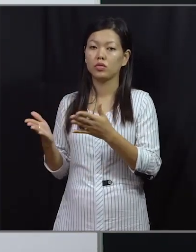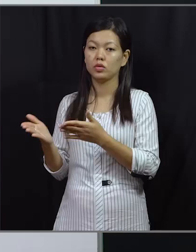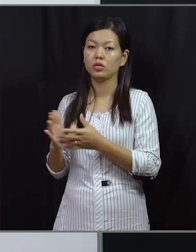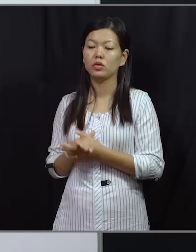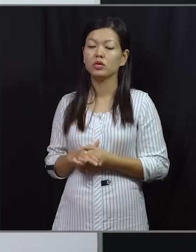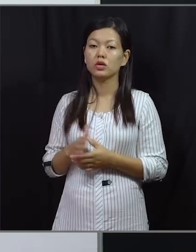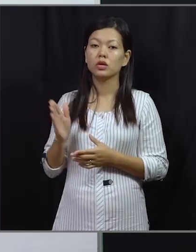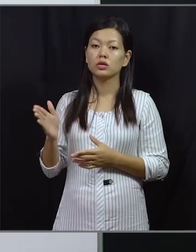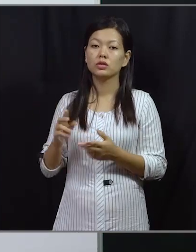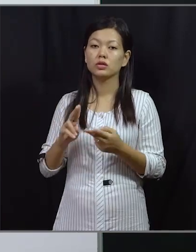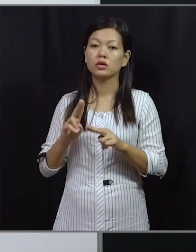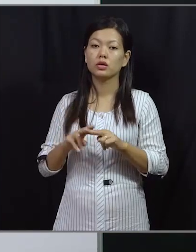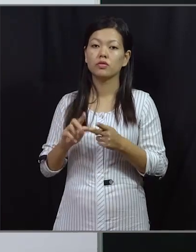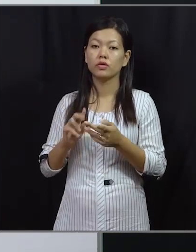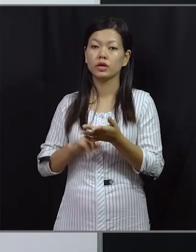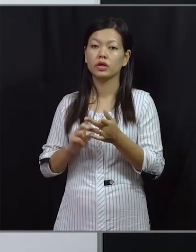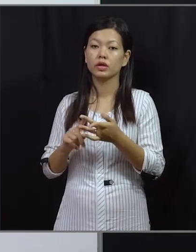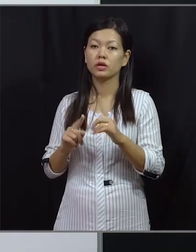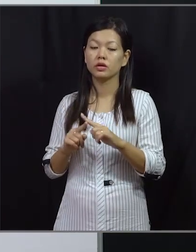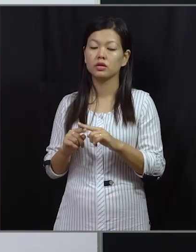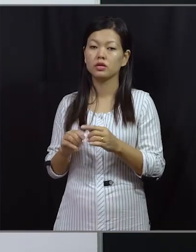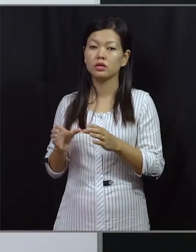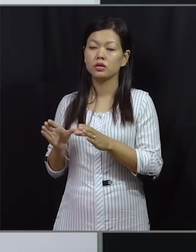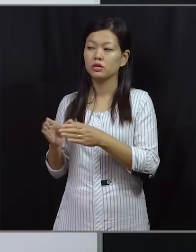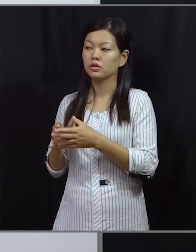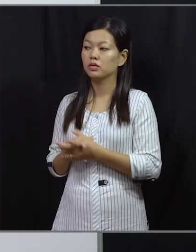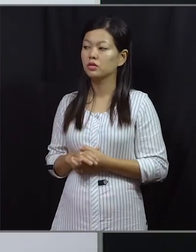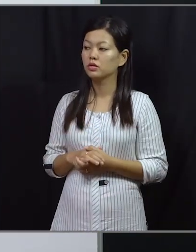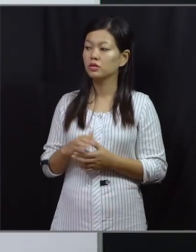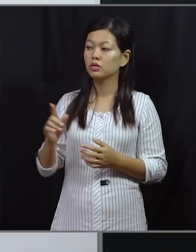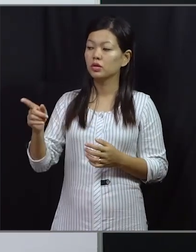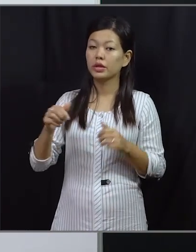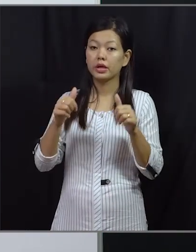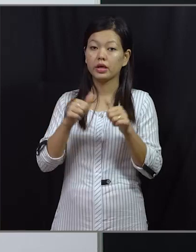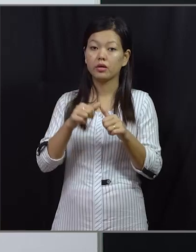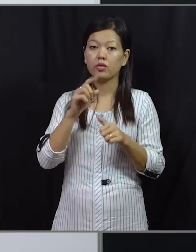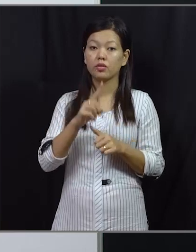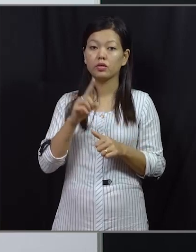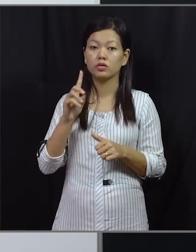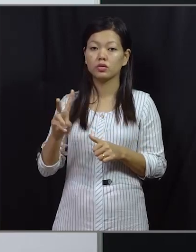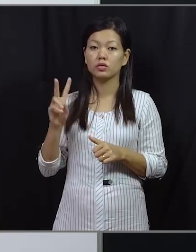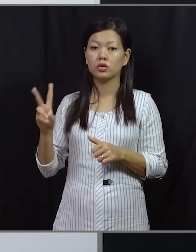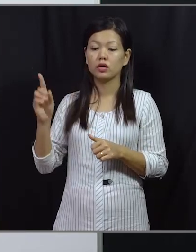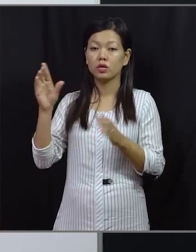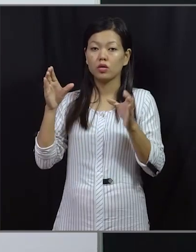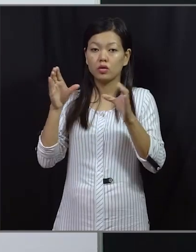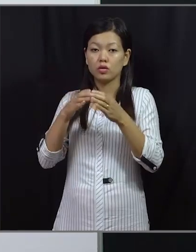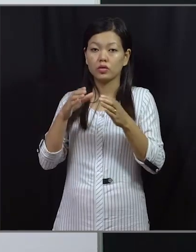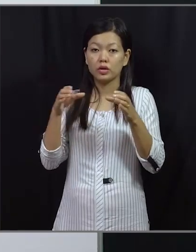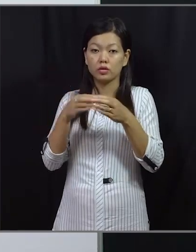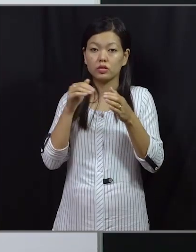is called a finite set. This is a finite set, isn't it? It is countable. So B equal